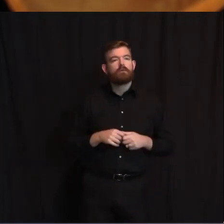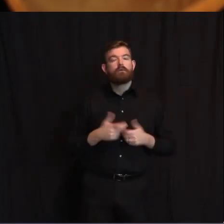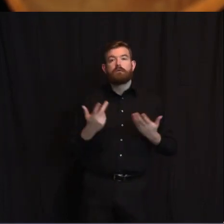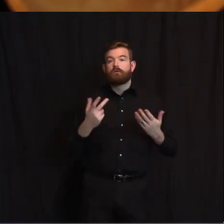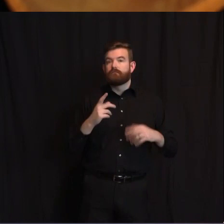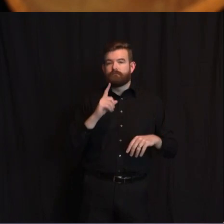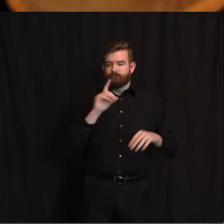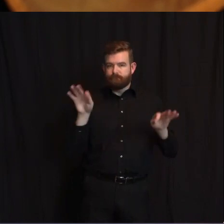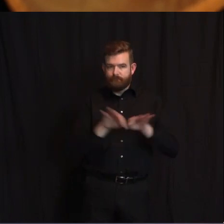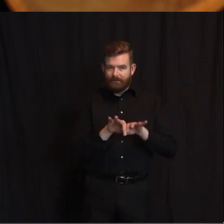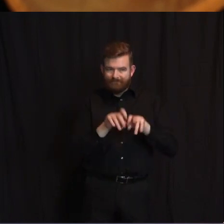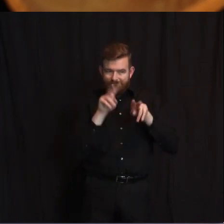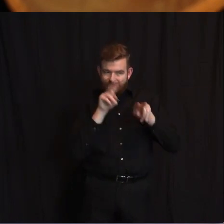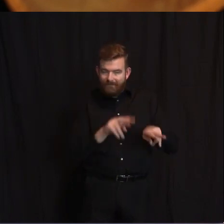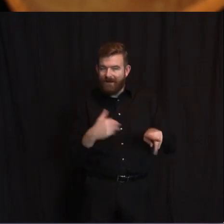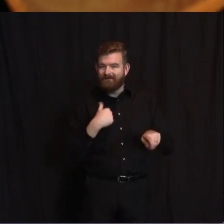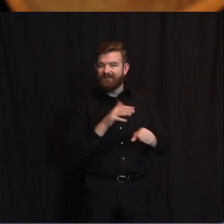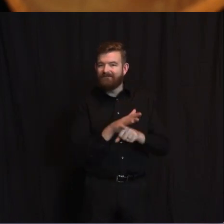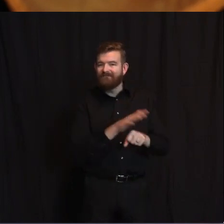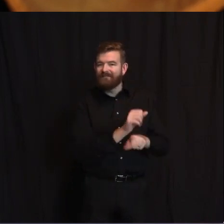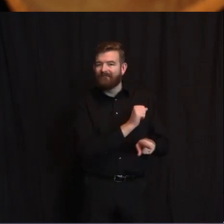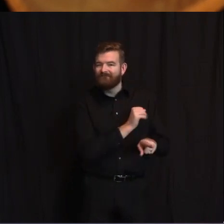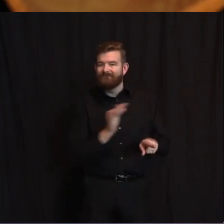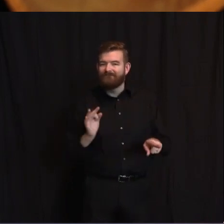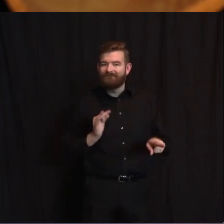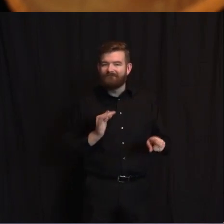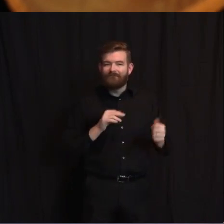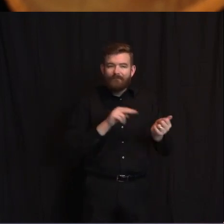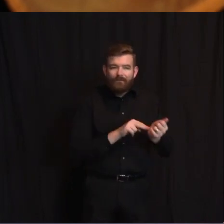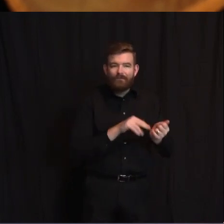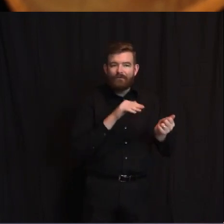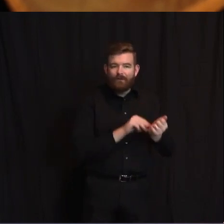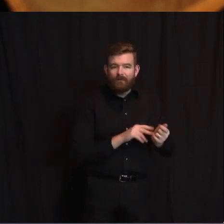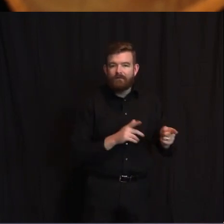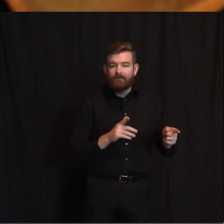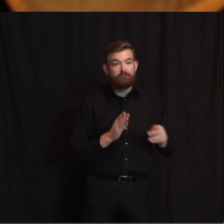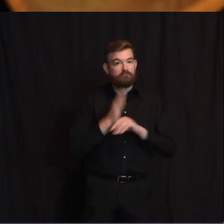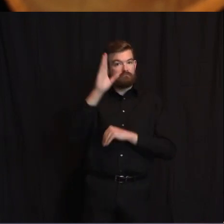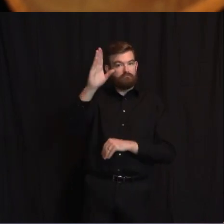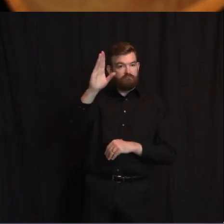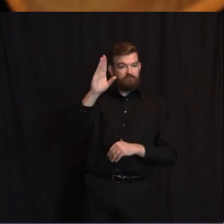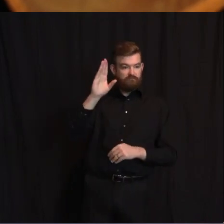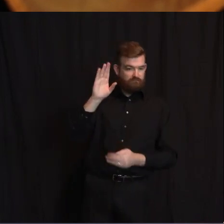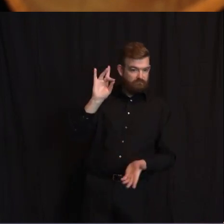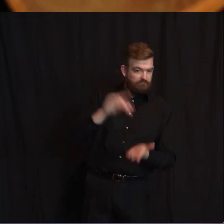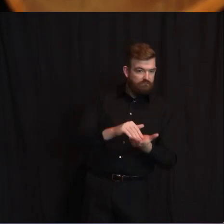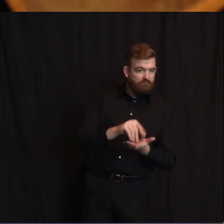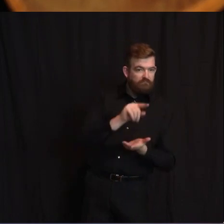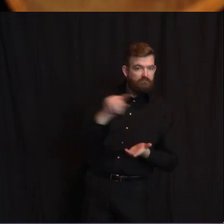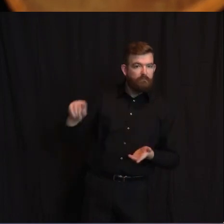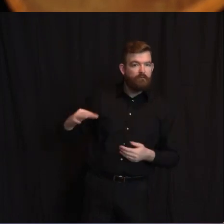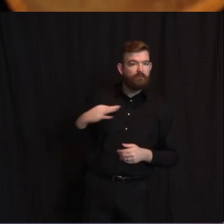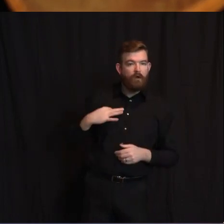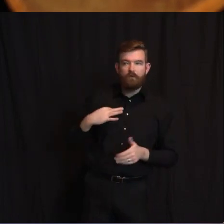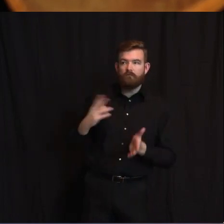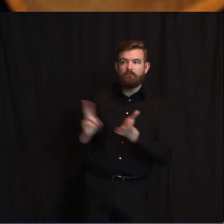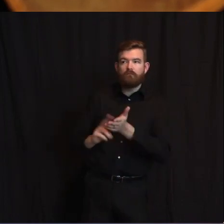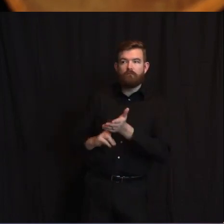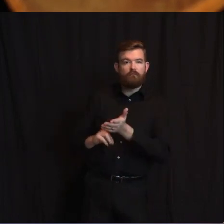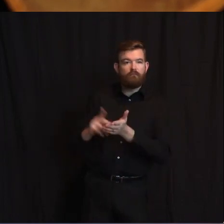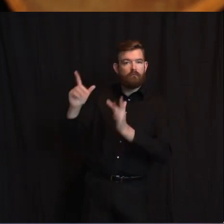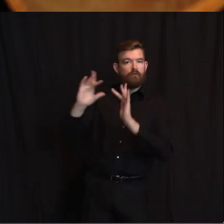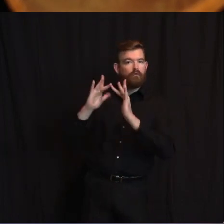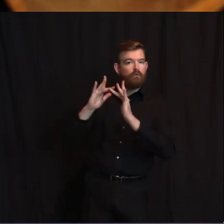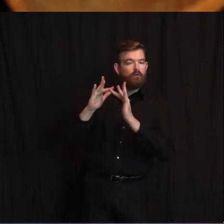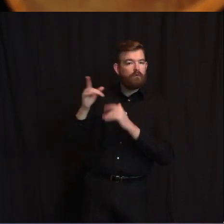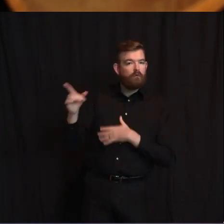18,300 volunteers have registered on the NJ COVID-19 Information Hub as of April 7th.